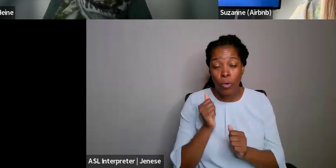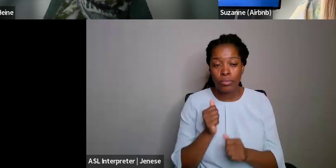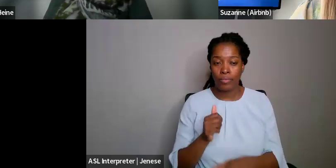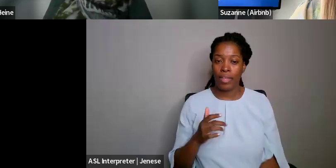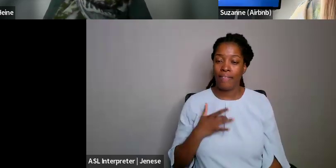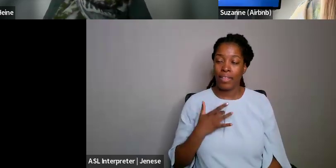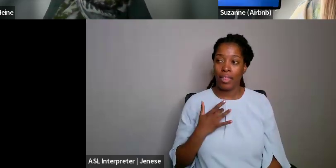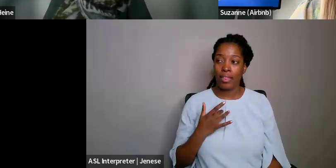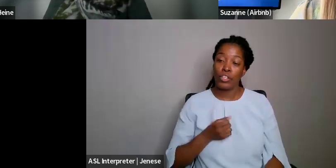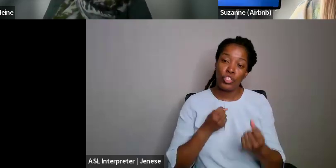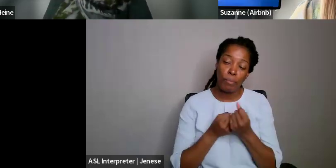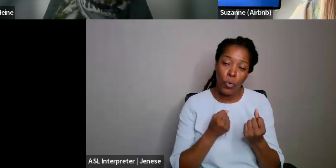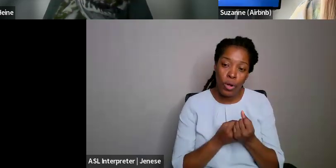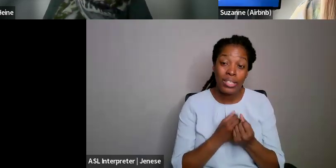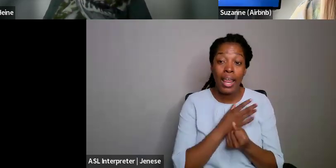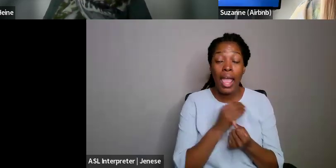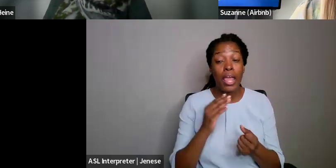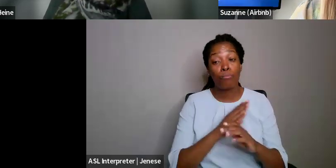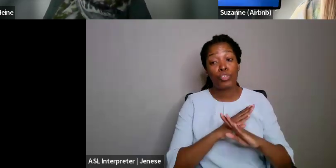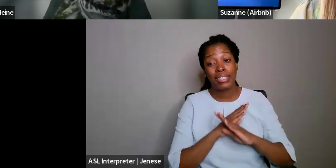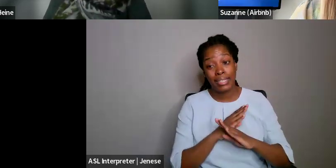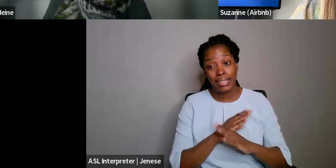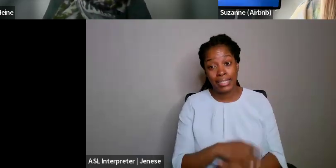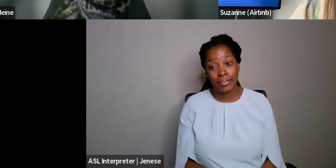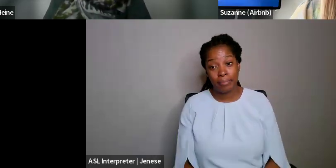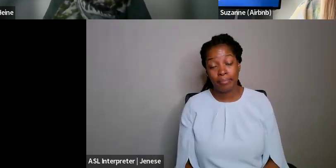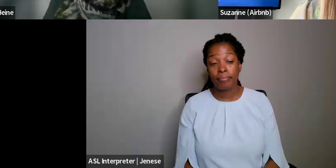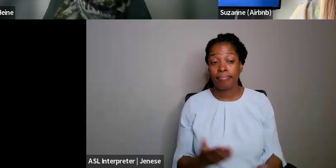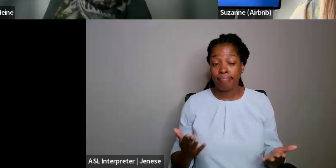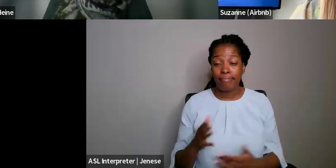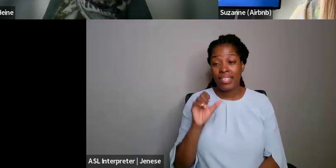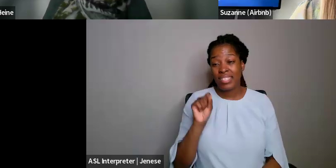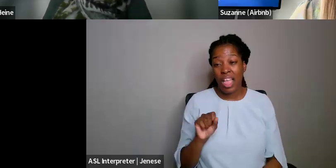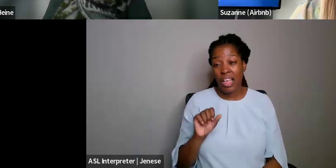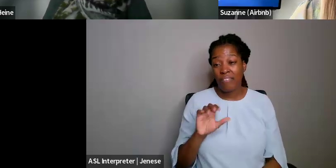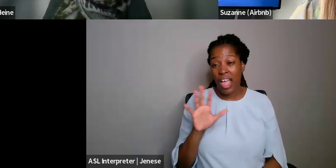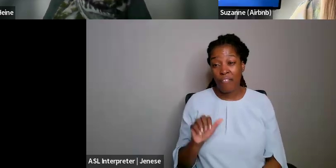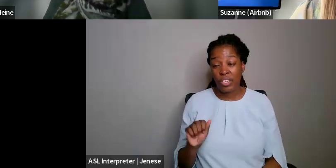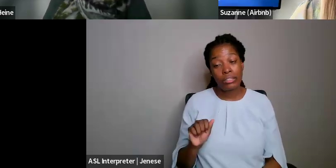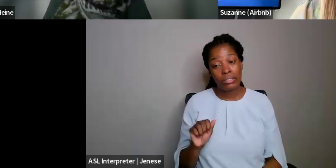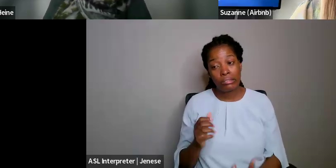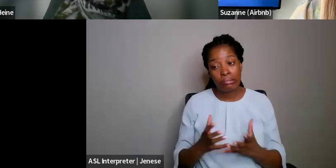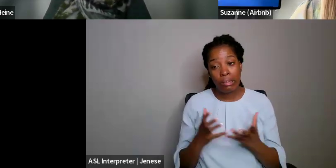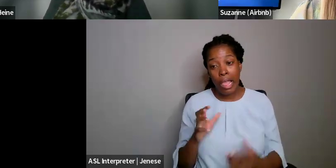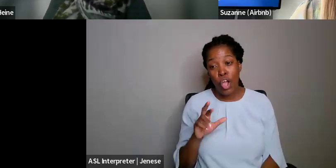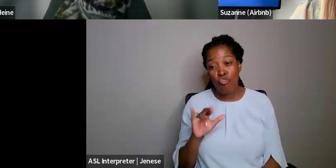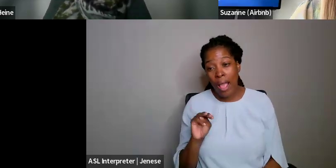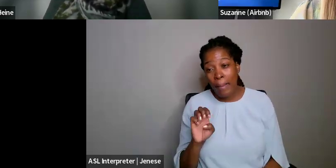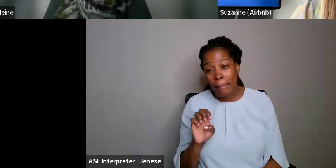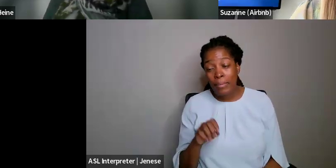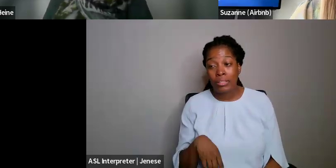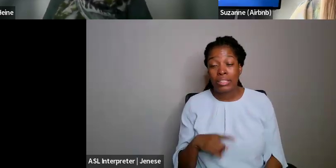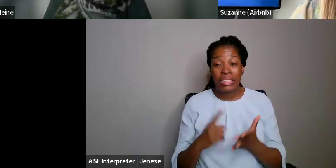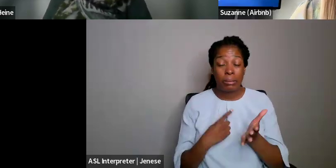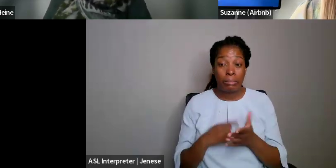feel incredibly protected. In South Africa, we have a lot of crime. It's scary allowing strangers into your